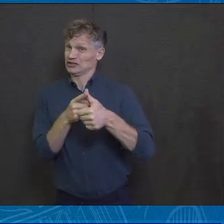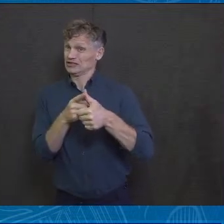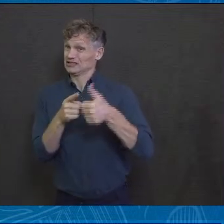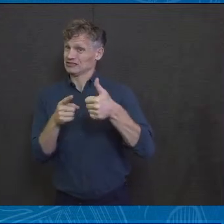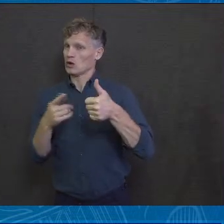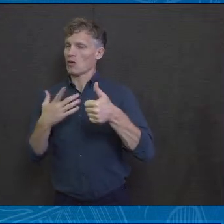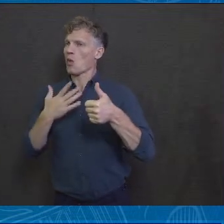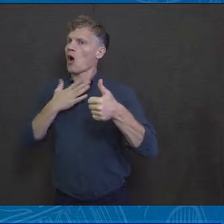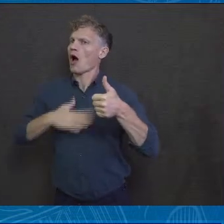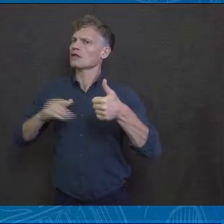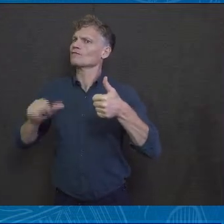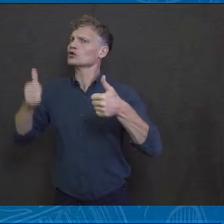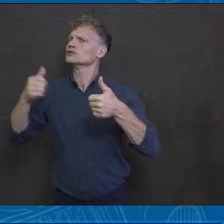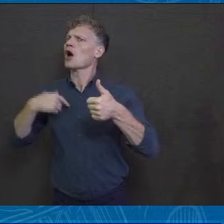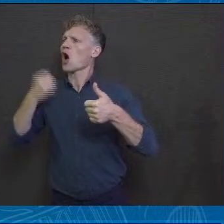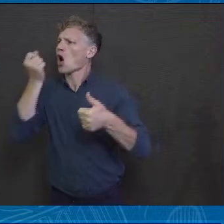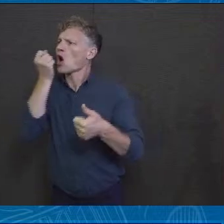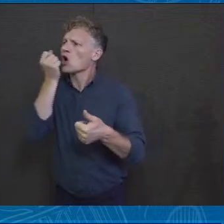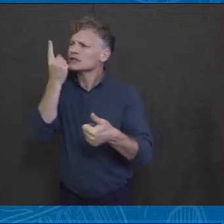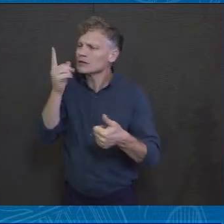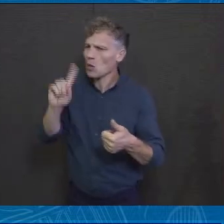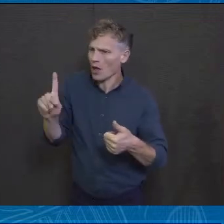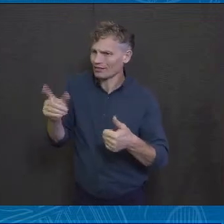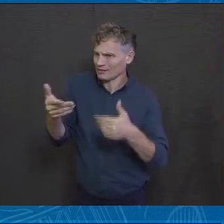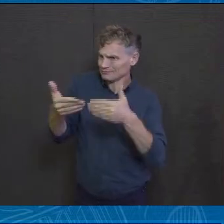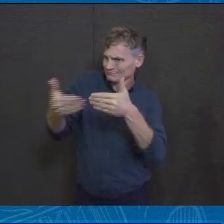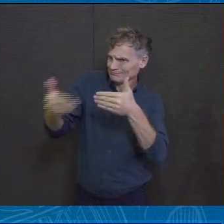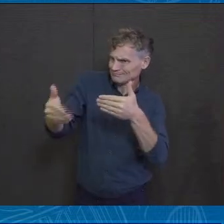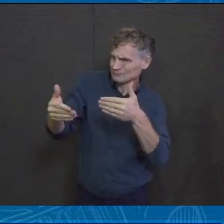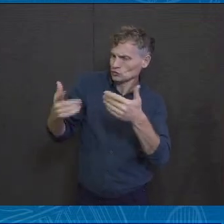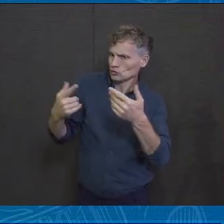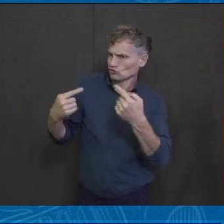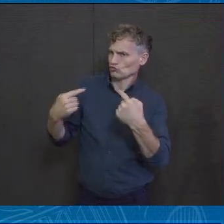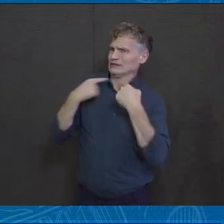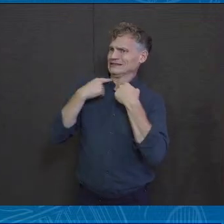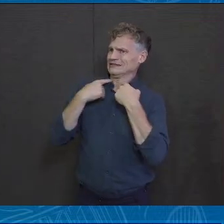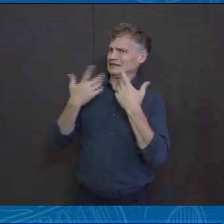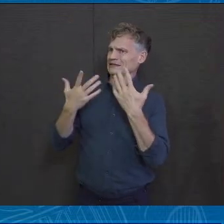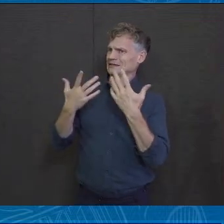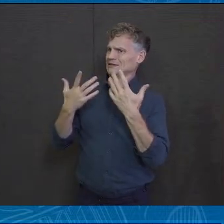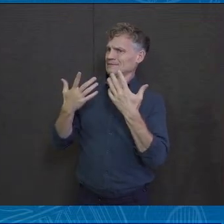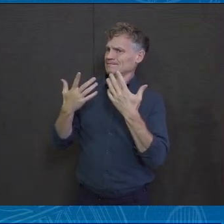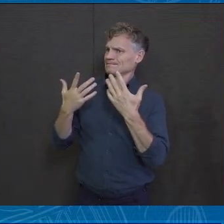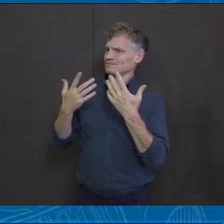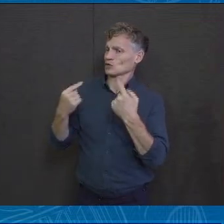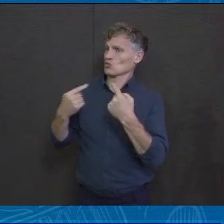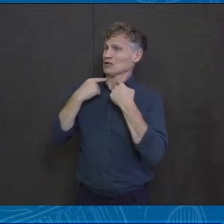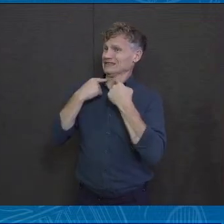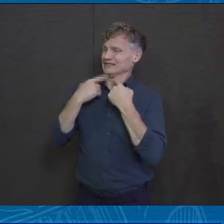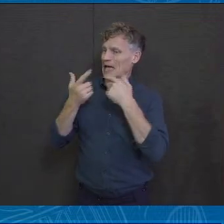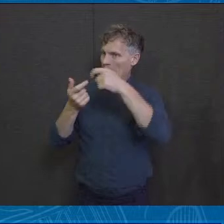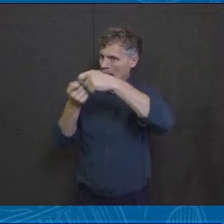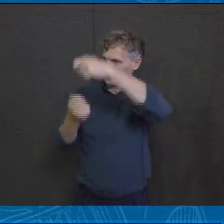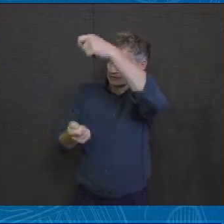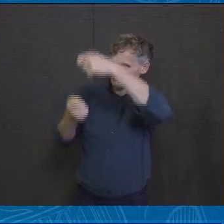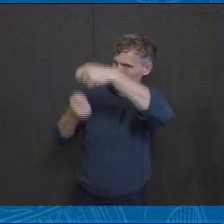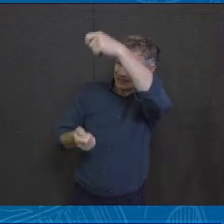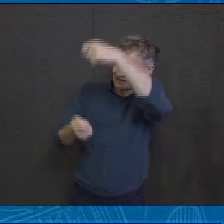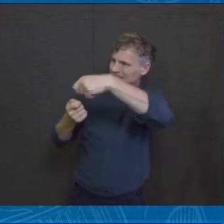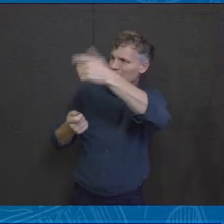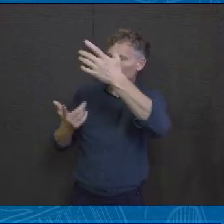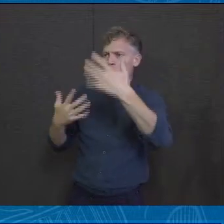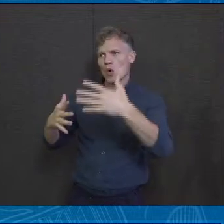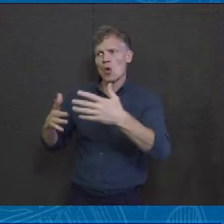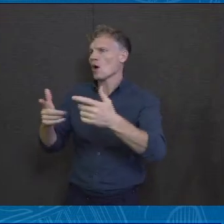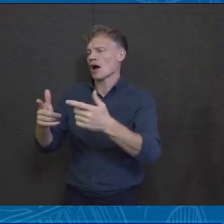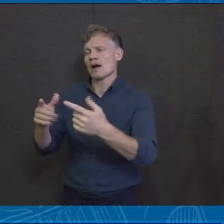of for risk assessment like other country, because of we think that risk assessment is very